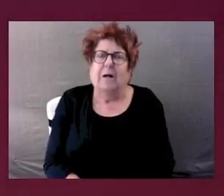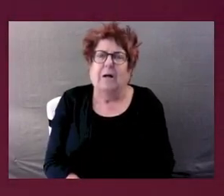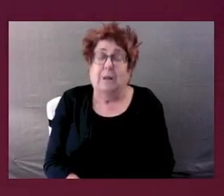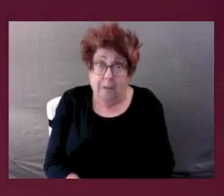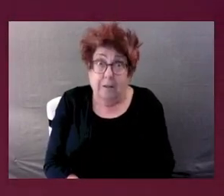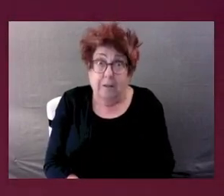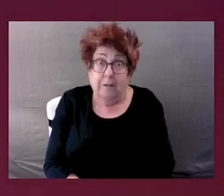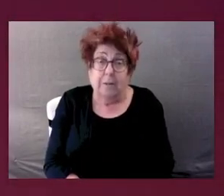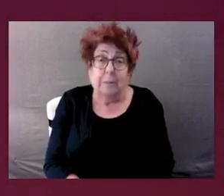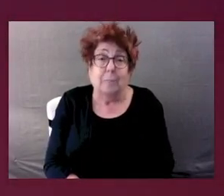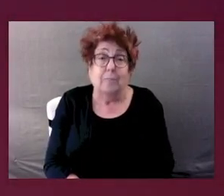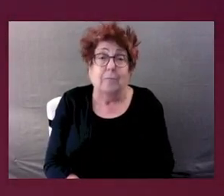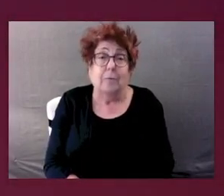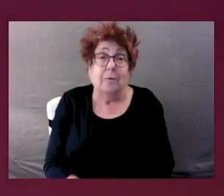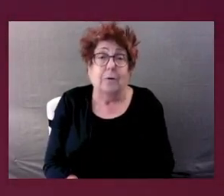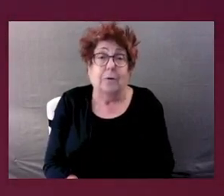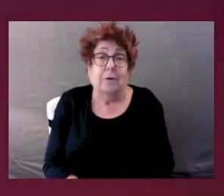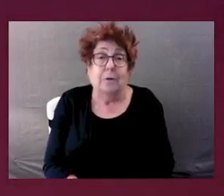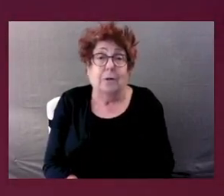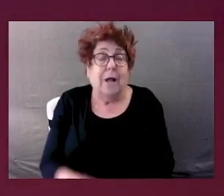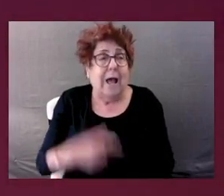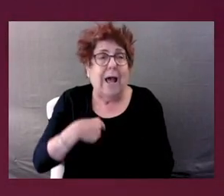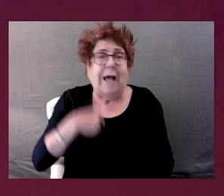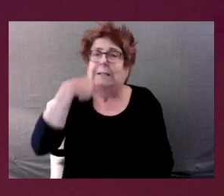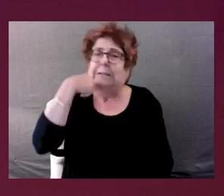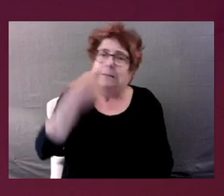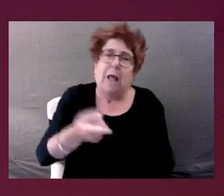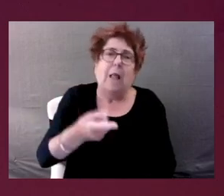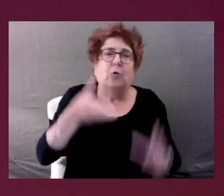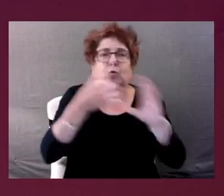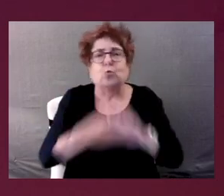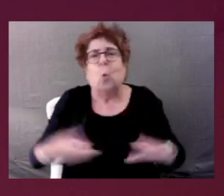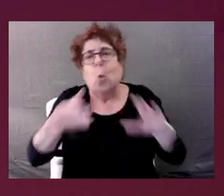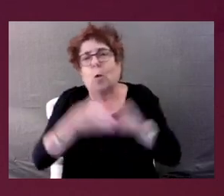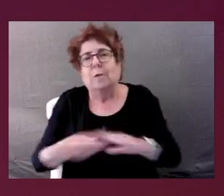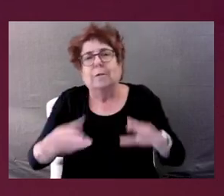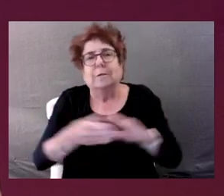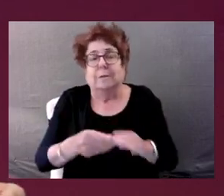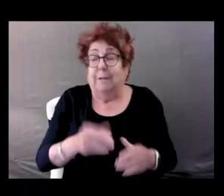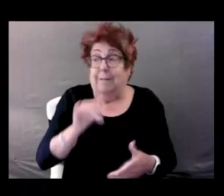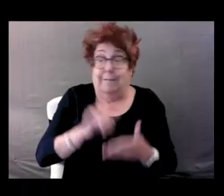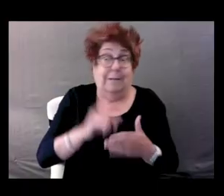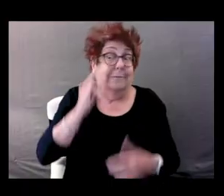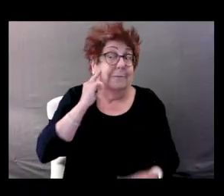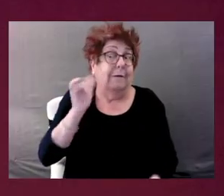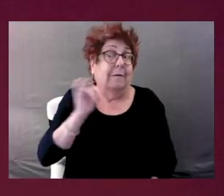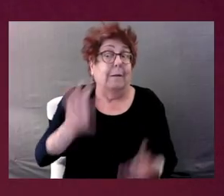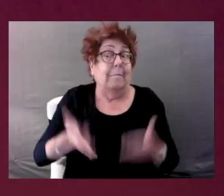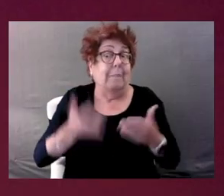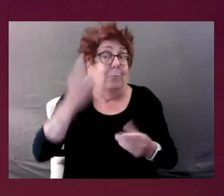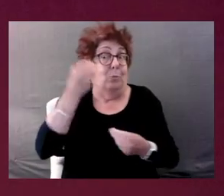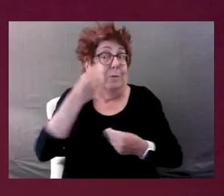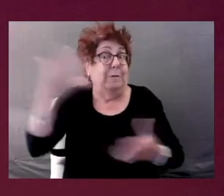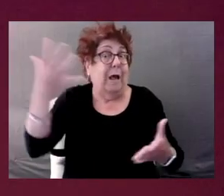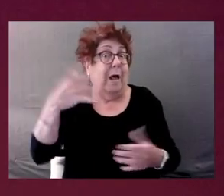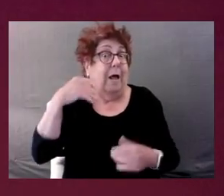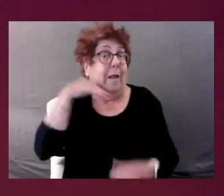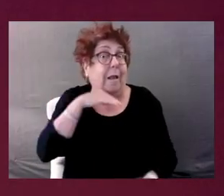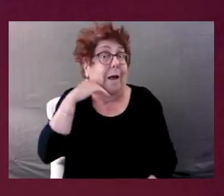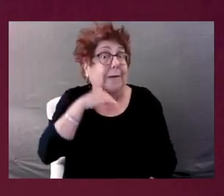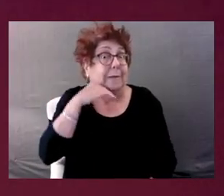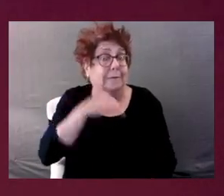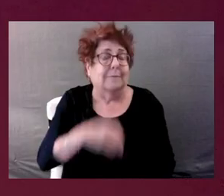What? You tell stories. That sounds like you might tell lies. I actually think you're